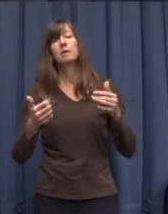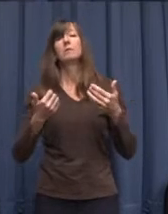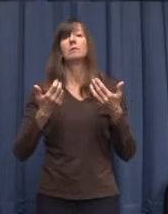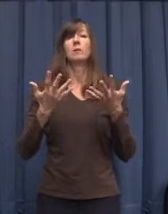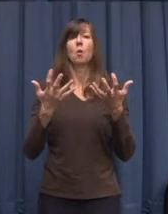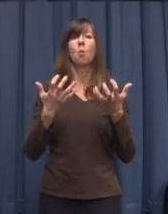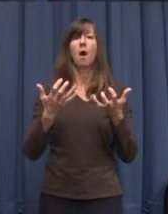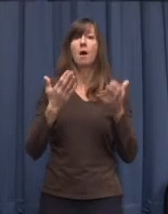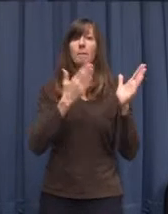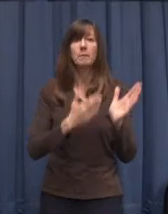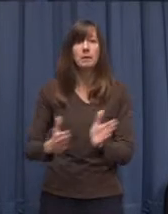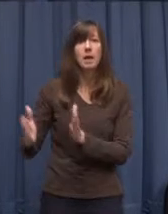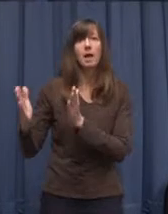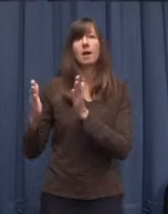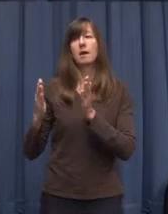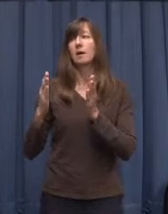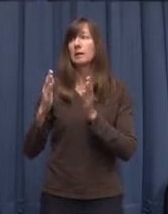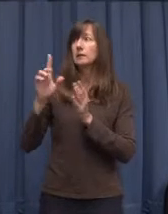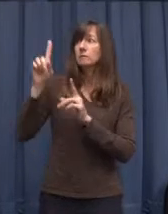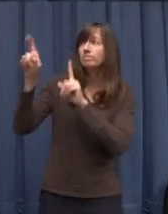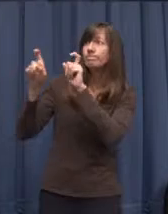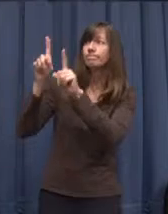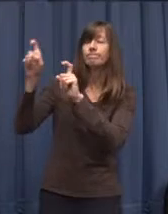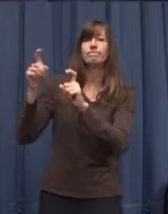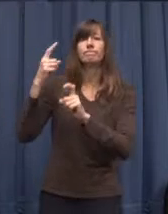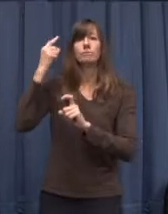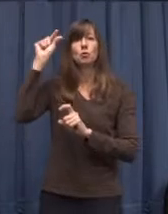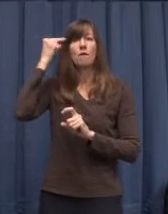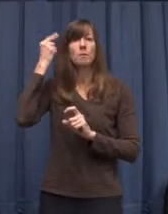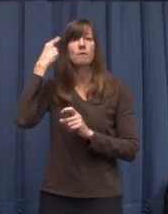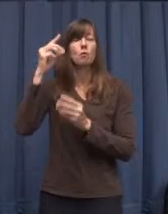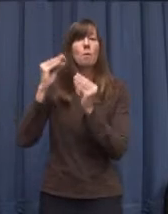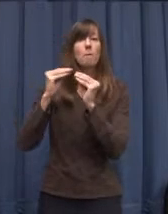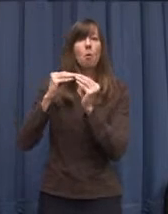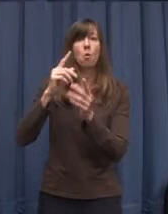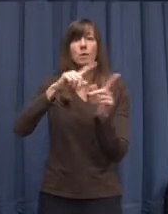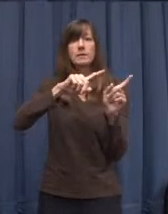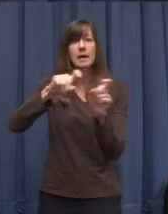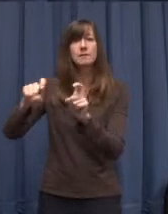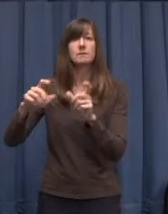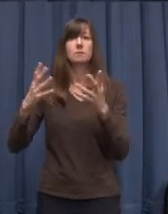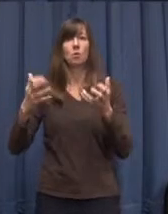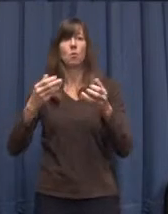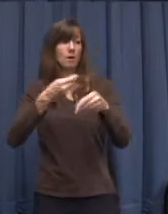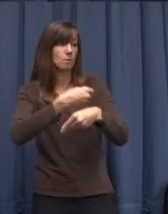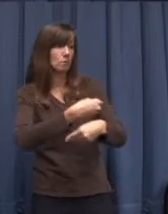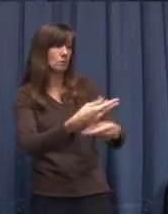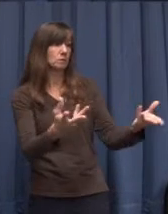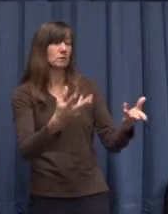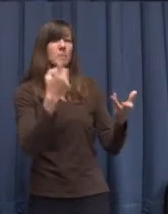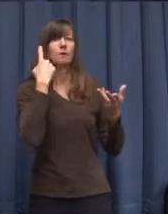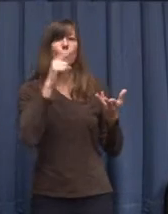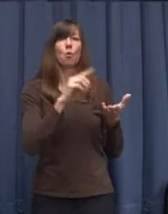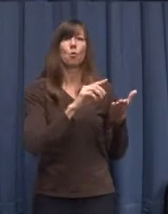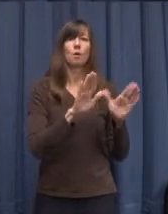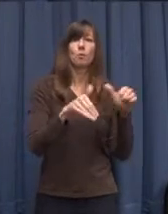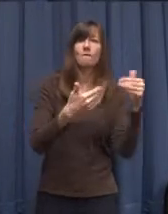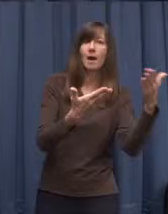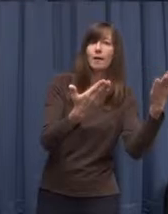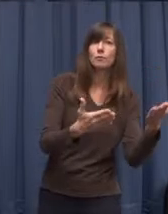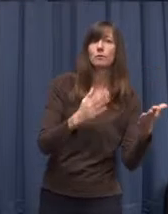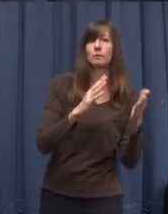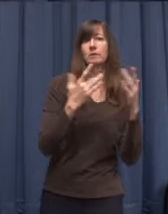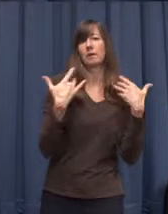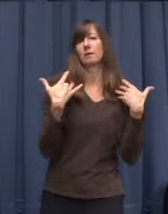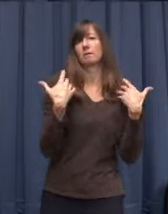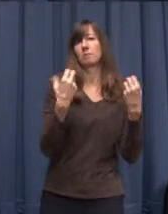tests so that we can get them out more broadly to other providers and to schools. And then most importantly, the light at the